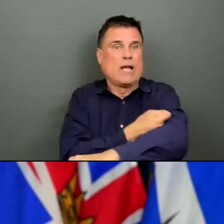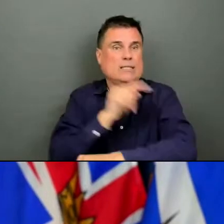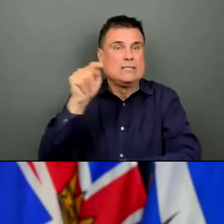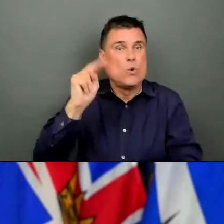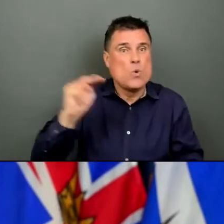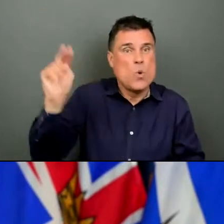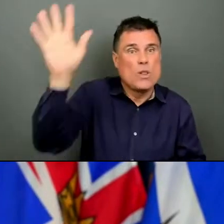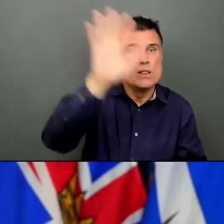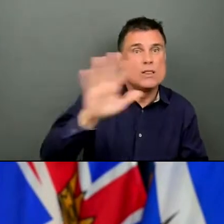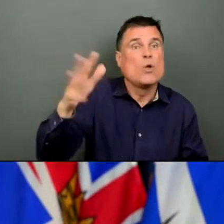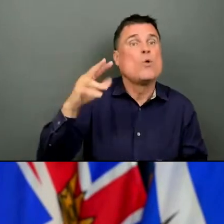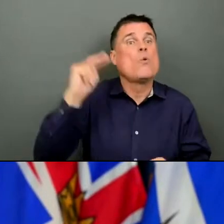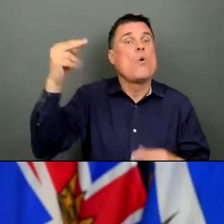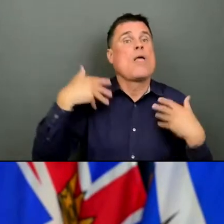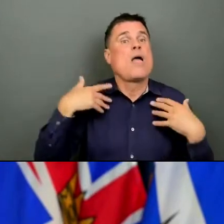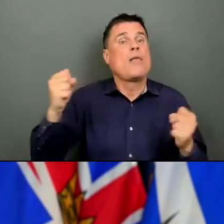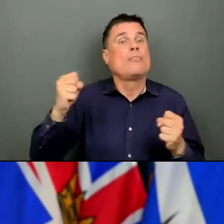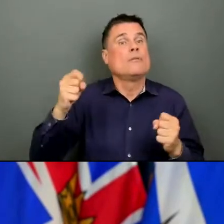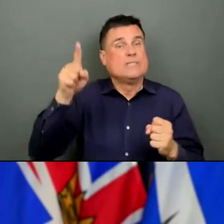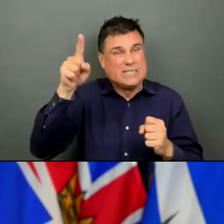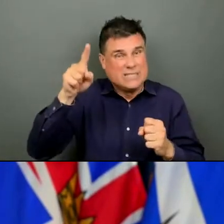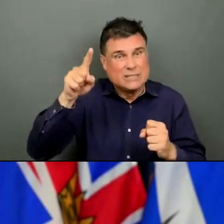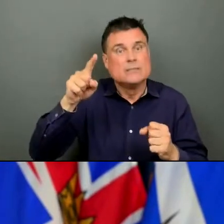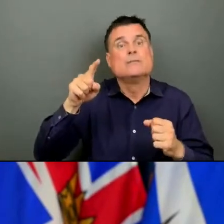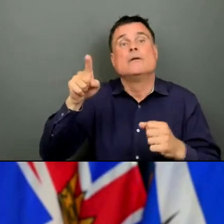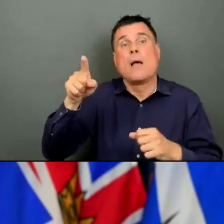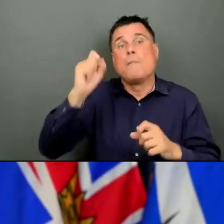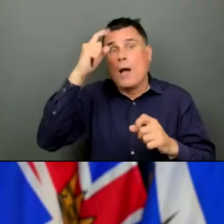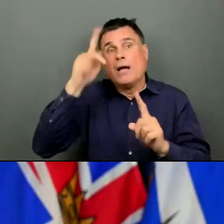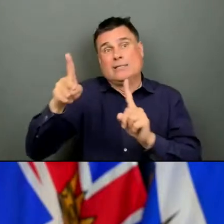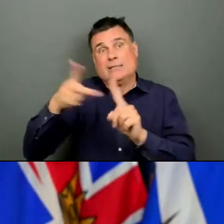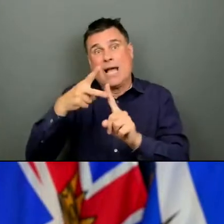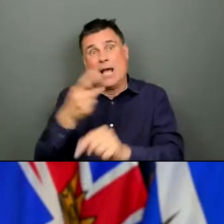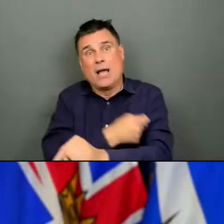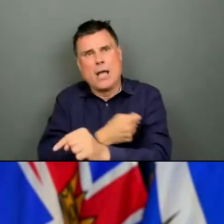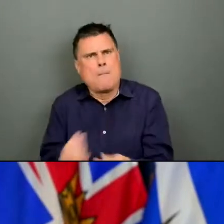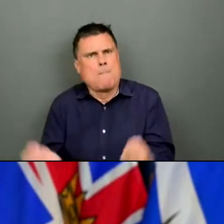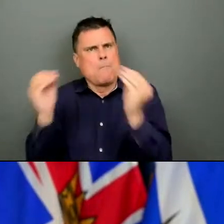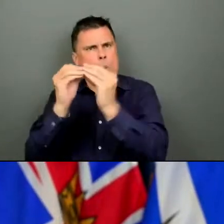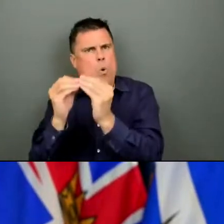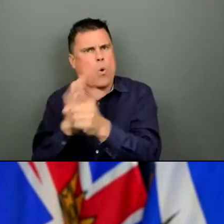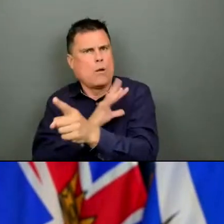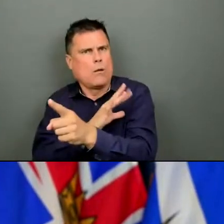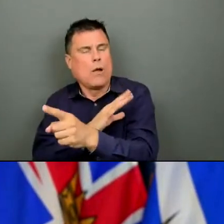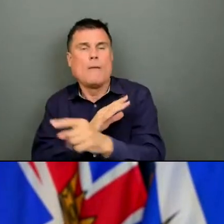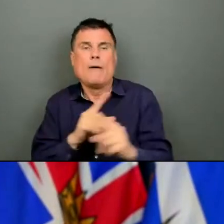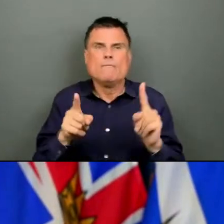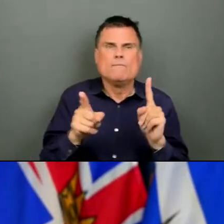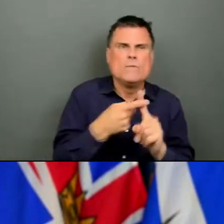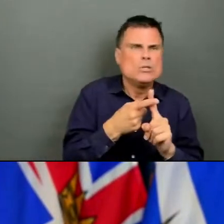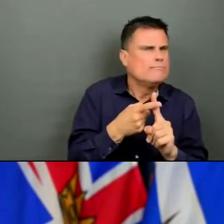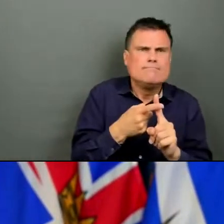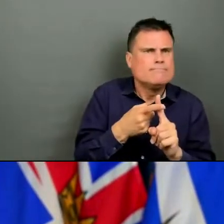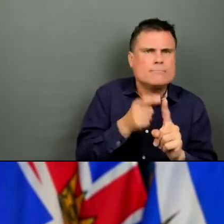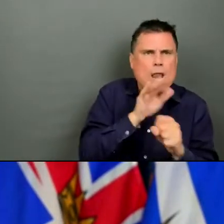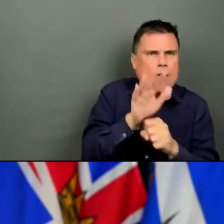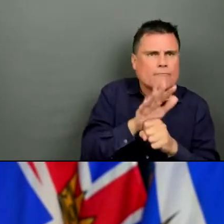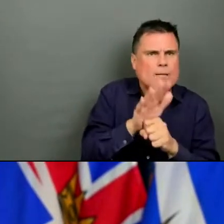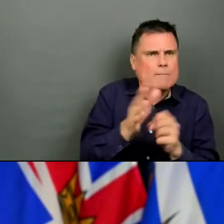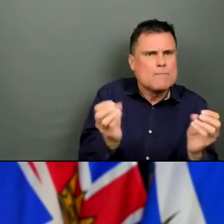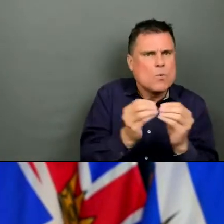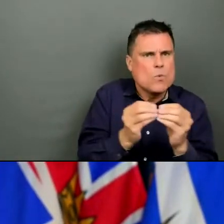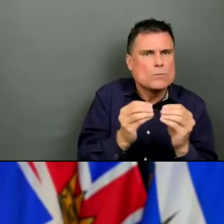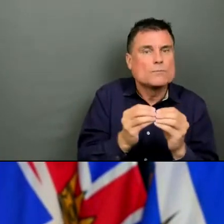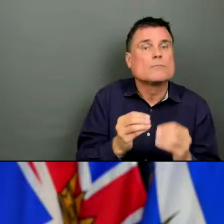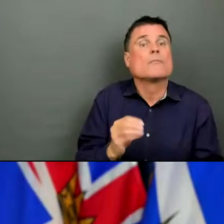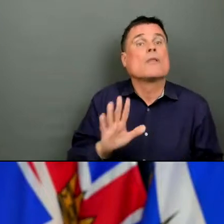but we're very focused on ensuring an increasing number of first dose vaccinations everywhere. Everyone, you will know as well, and you've heard from the federal government,